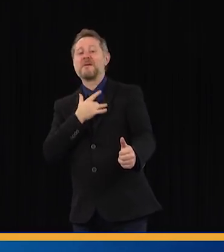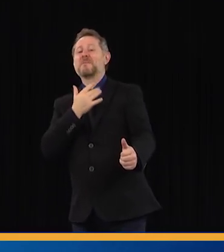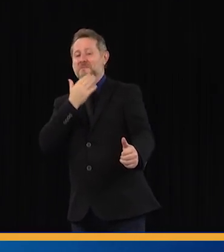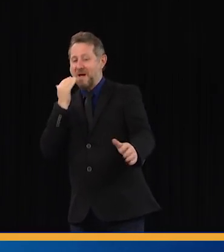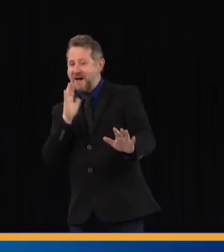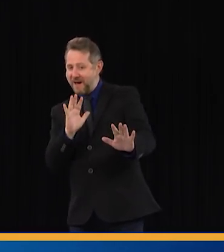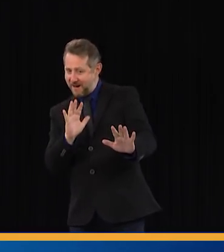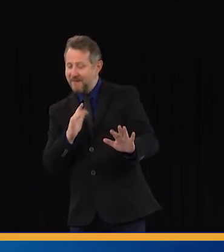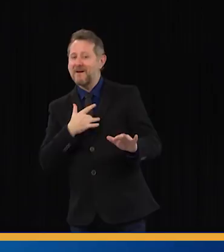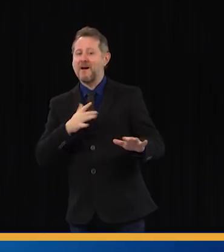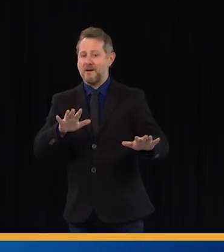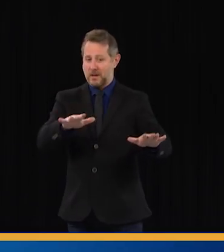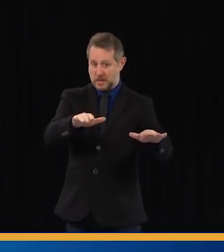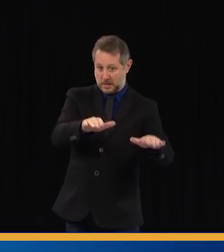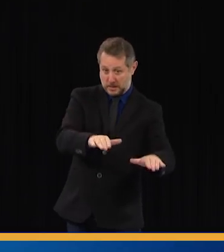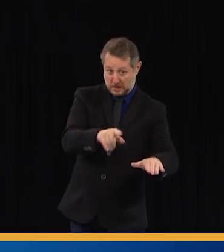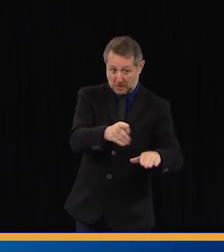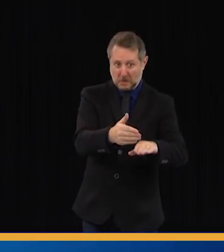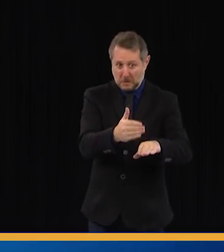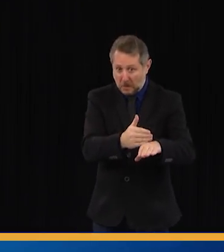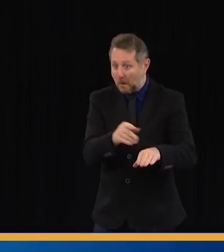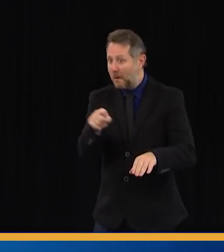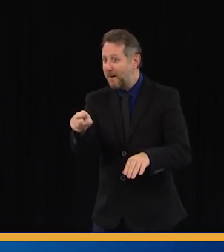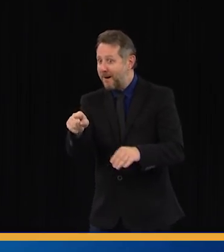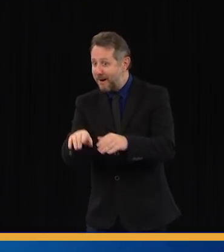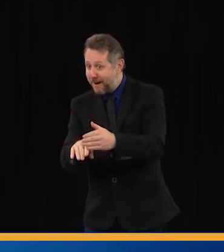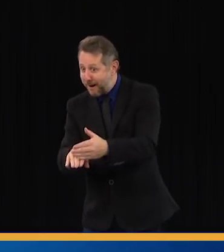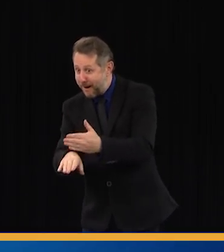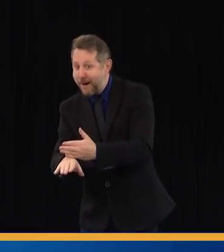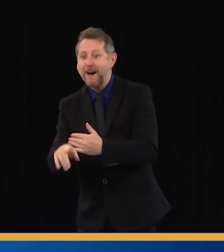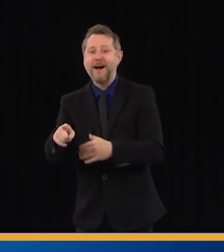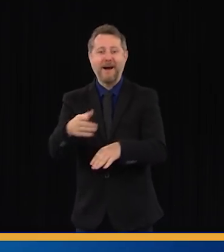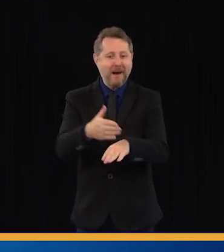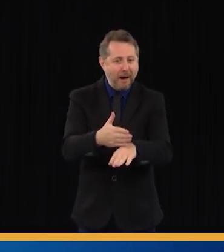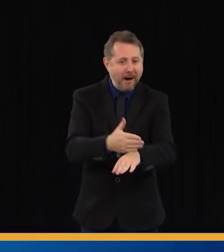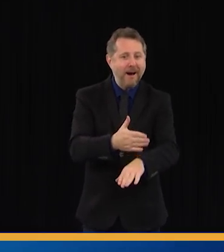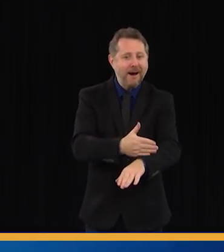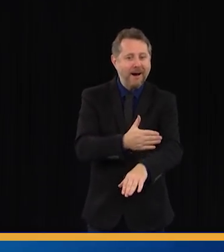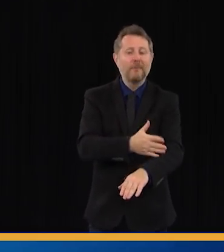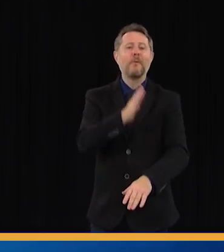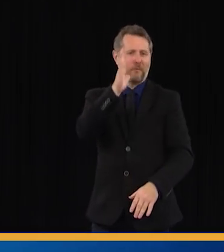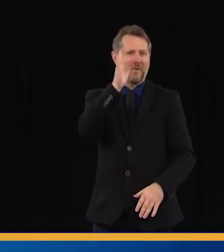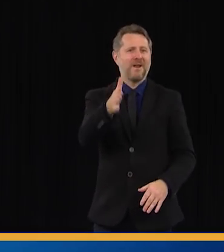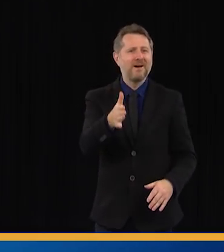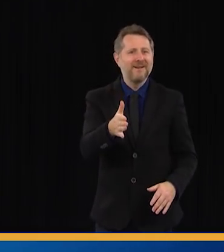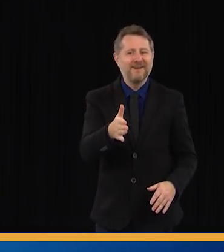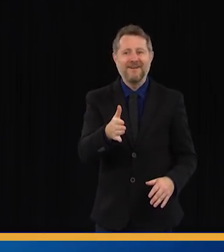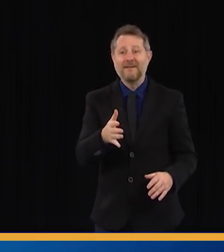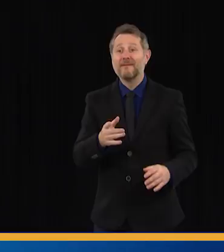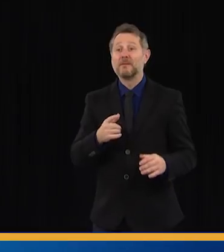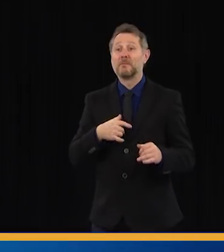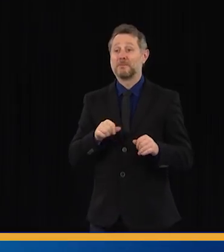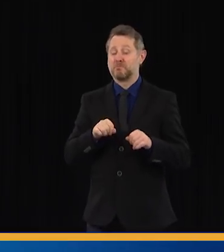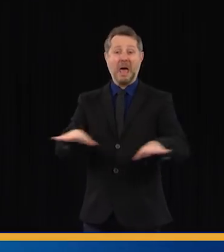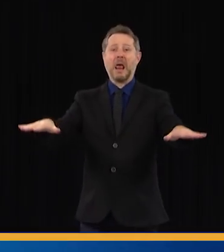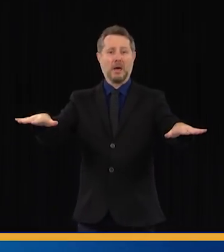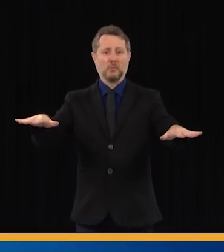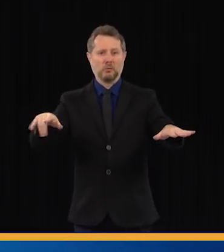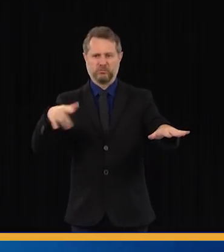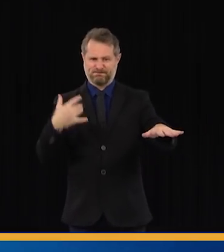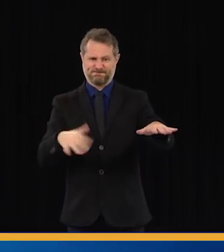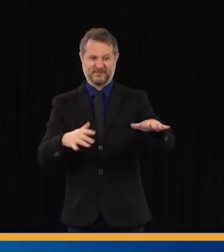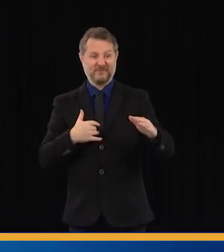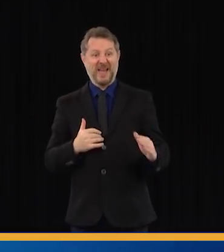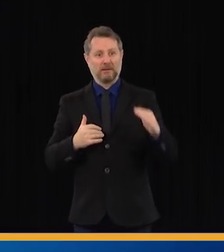relaxed, and it will be incremental. We're controlling the spread. We are controlling the